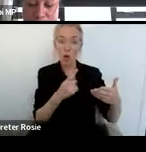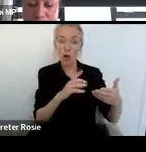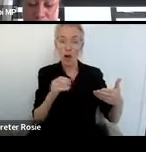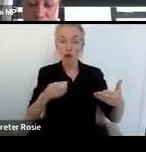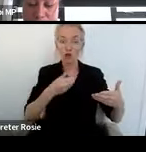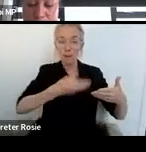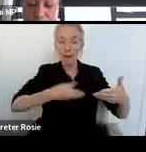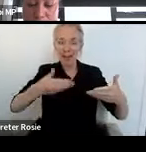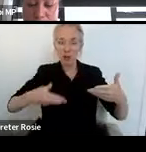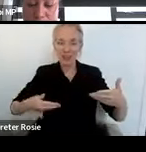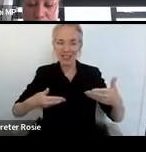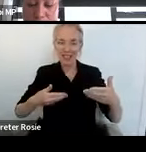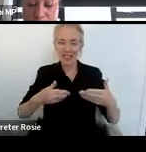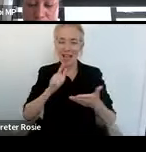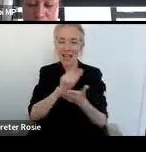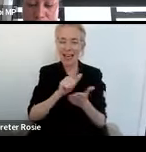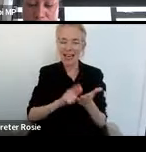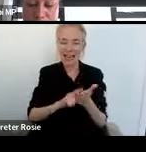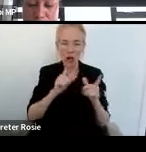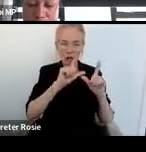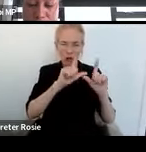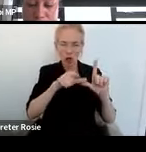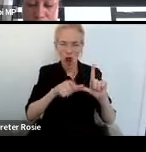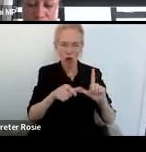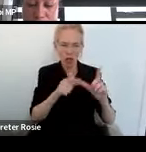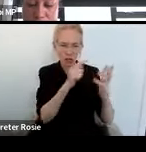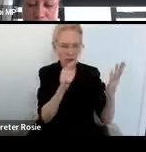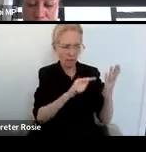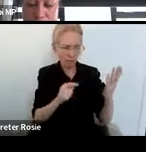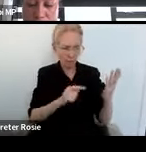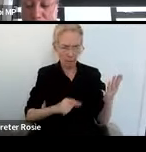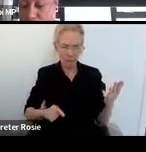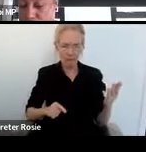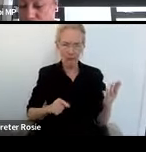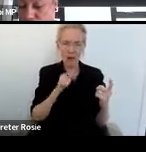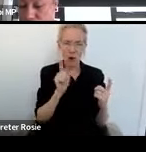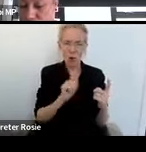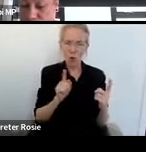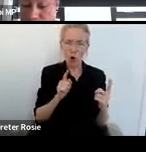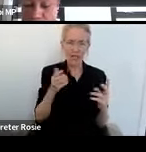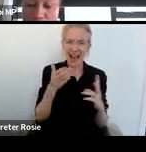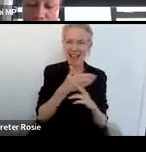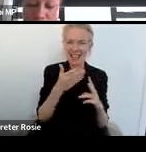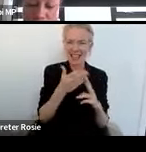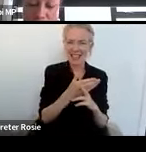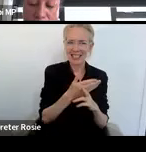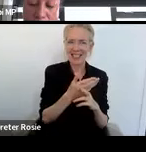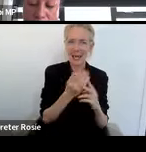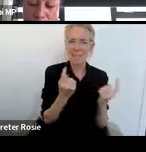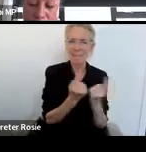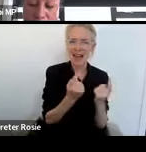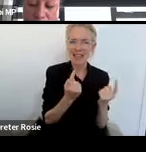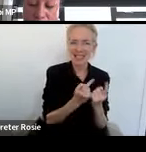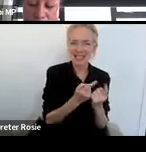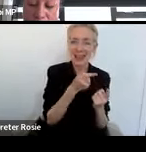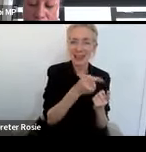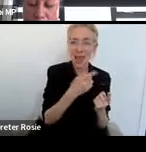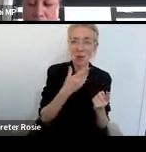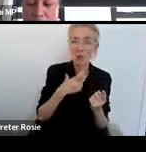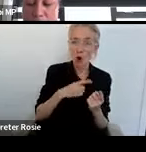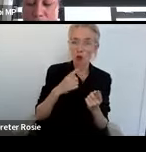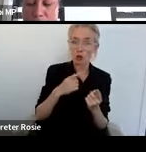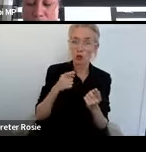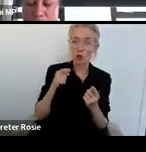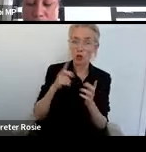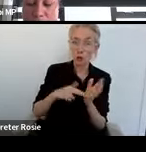legal speak outlining what Access Matters wanted for New Zealand. And I was absolutely blown away with how